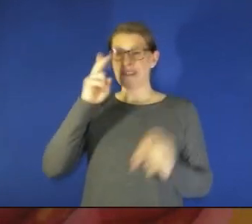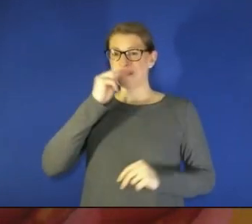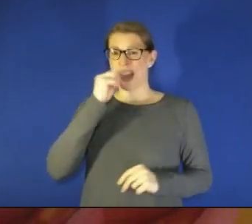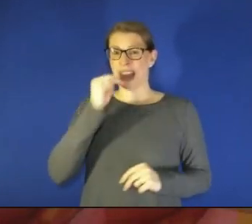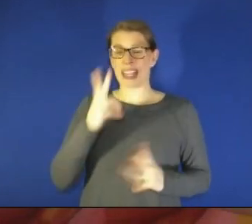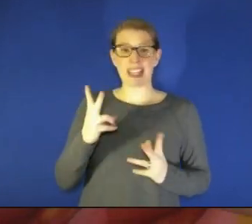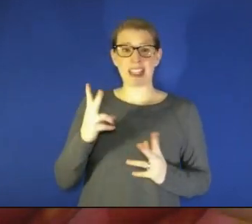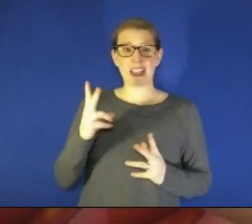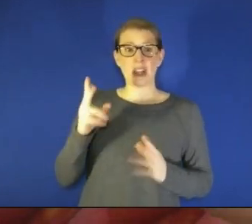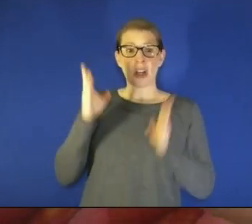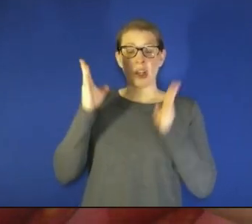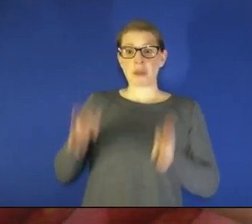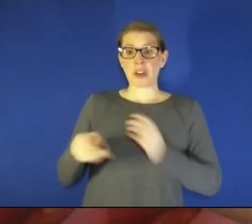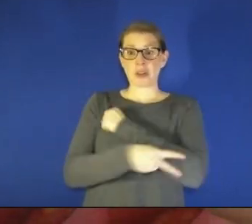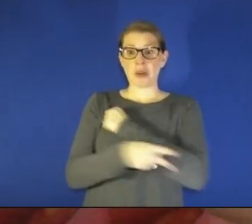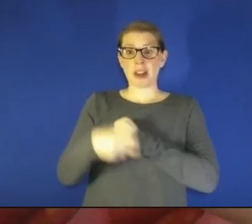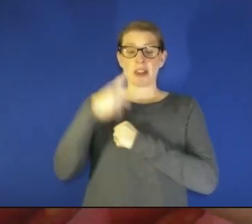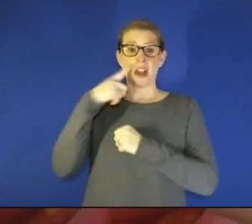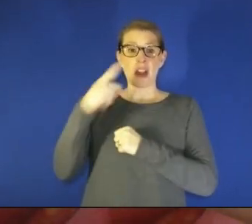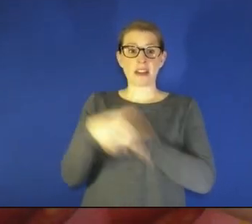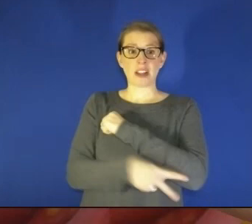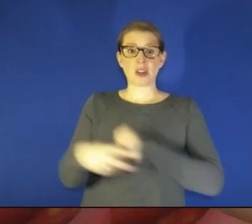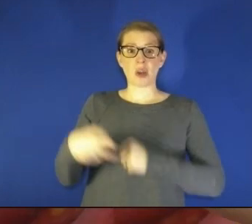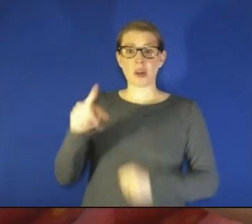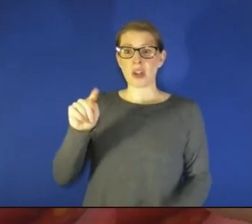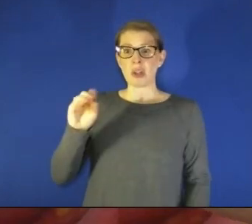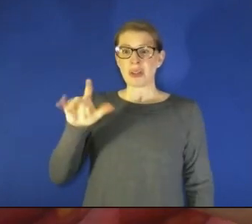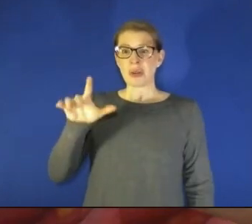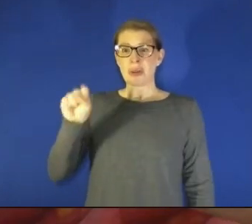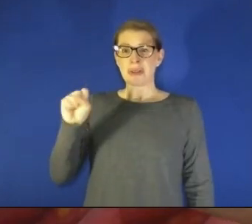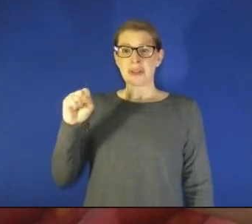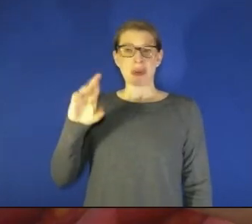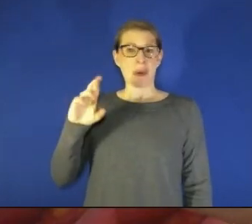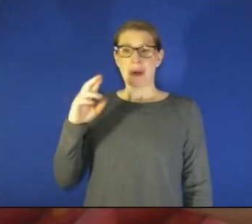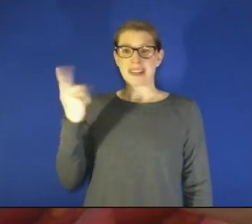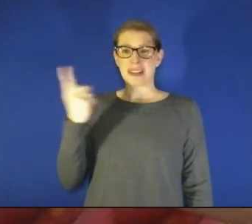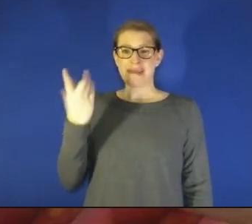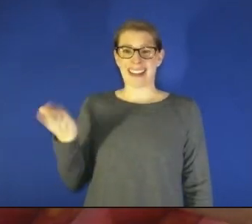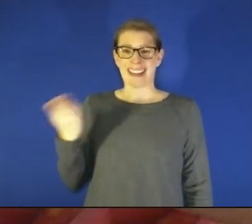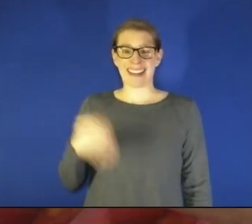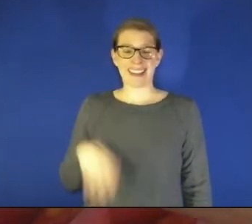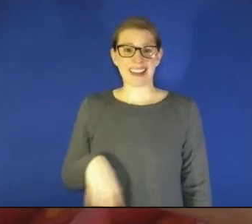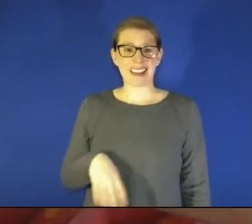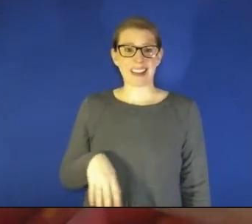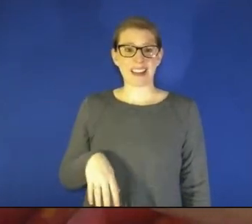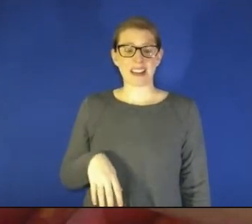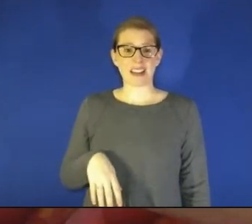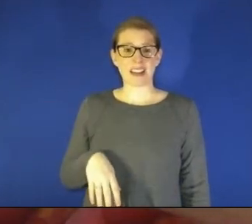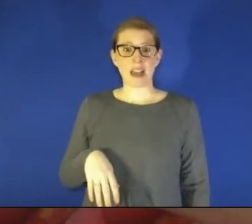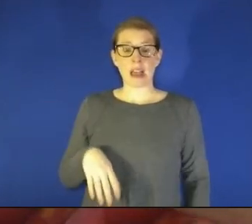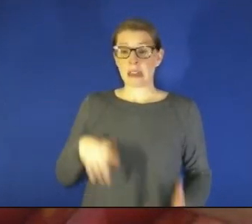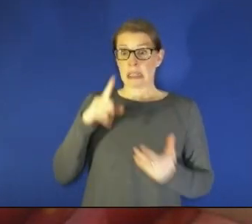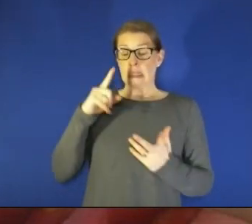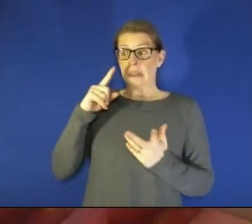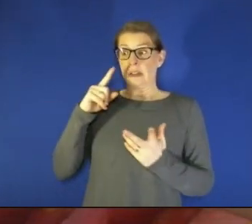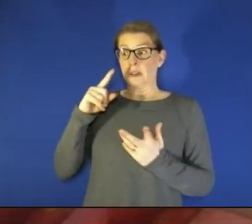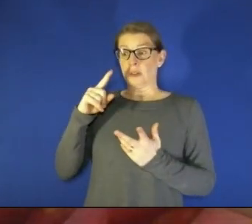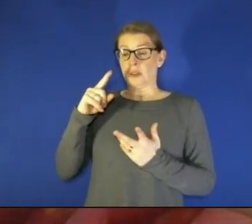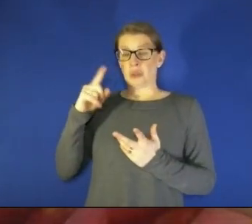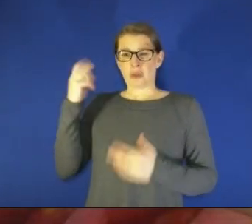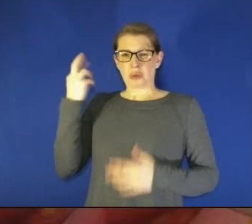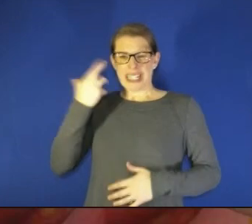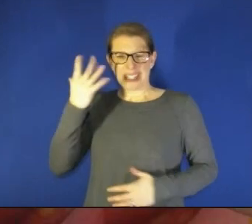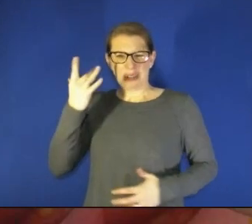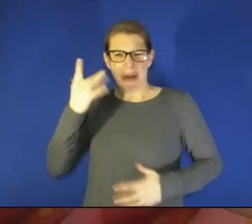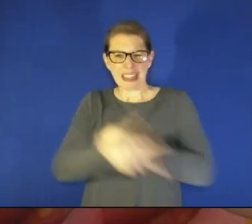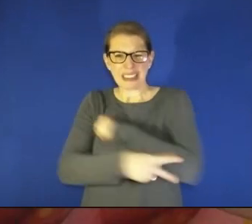stole it, police had thought they'd stolen some tools or something. Right. And I don't think I ever heard about the motive, but maybe Right. just for a The birthday motive. party. Maybe just